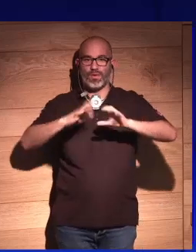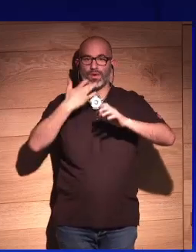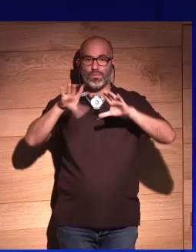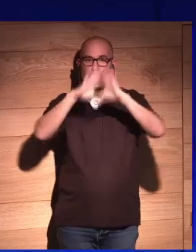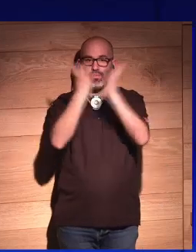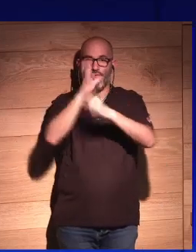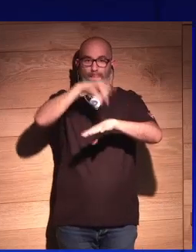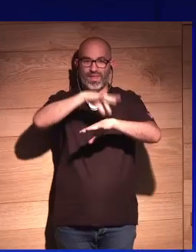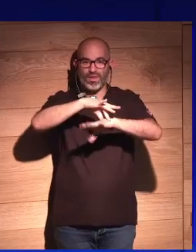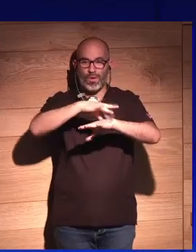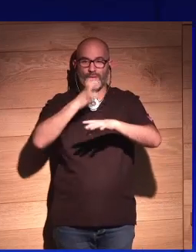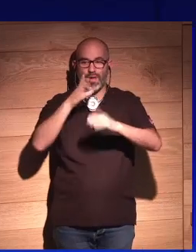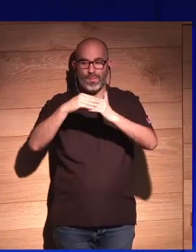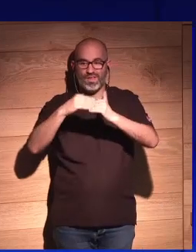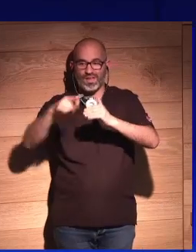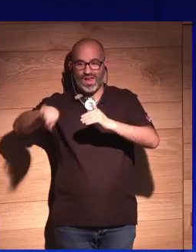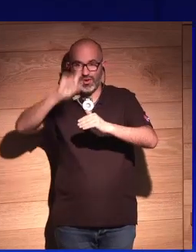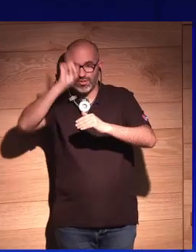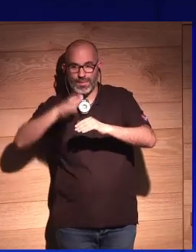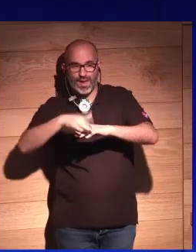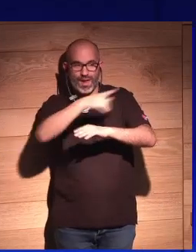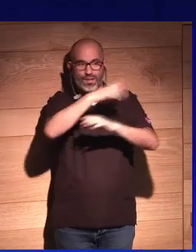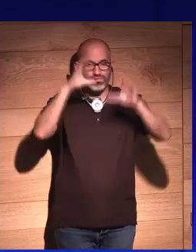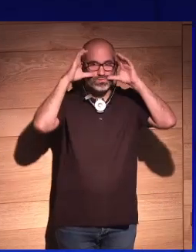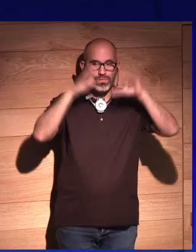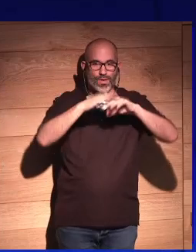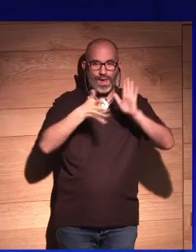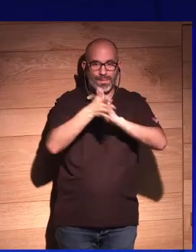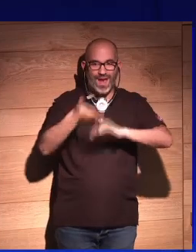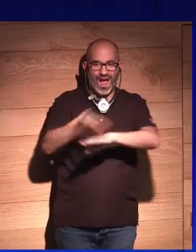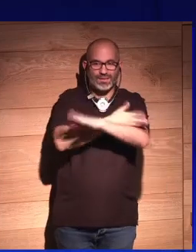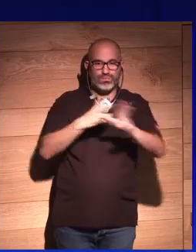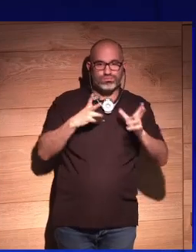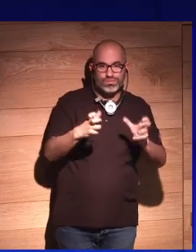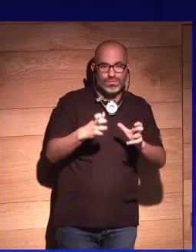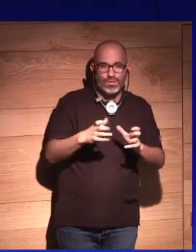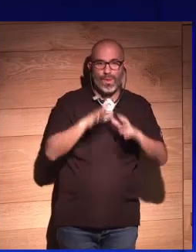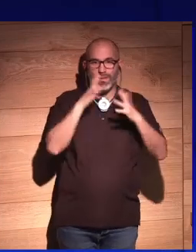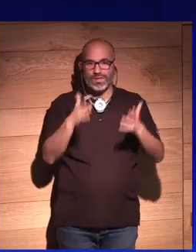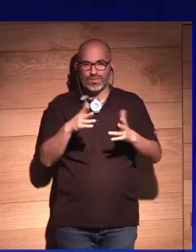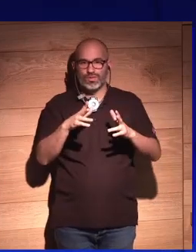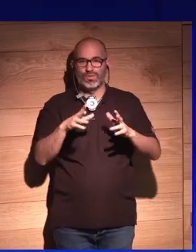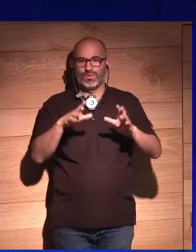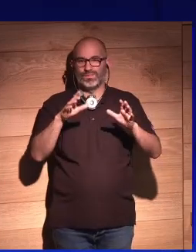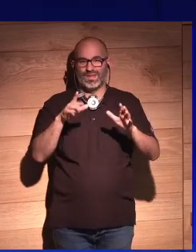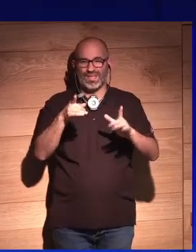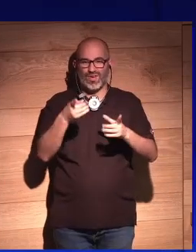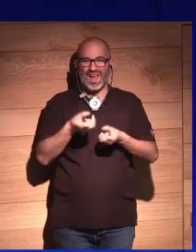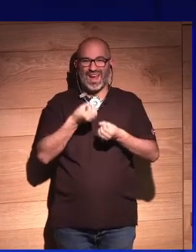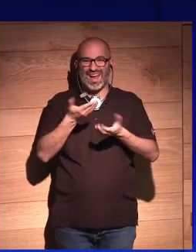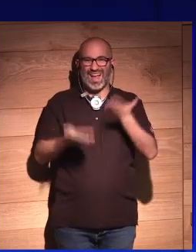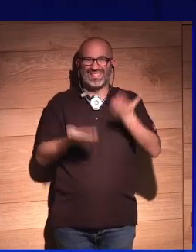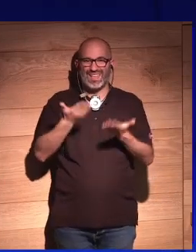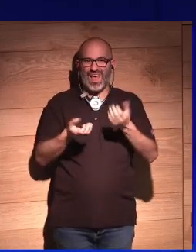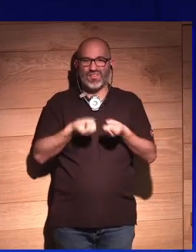were to photography, you know, what is VR to film? Just the amount of information that you can